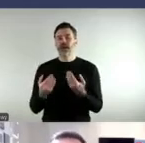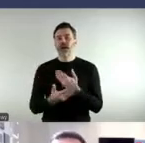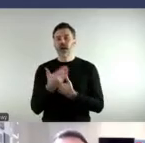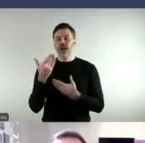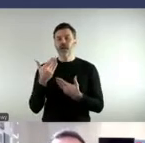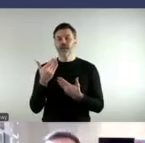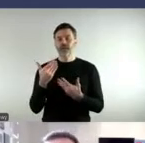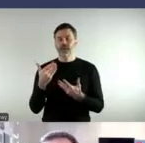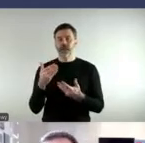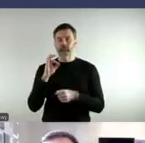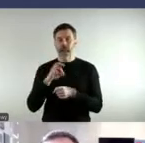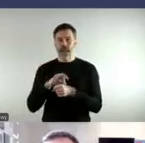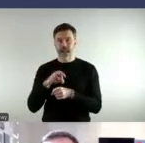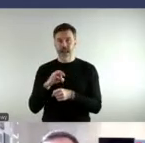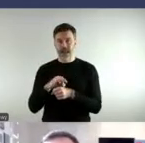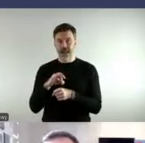medical rescue team,